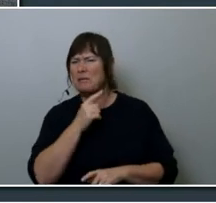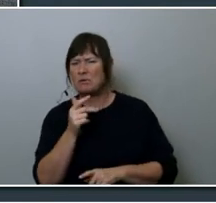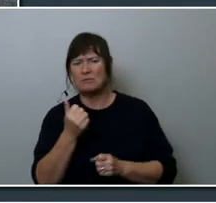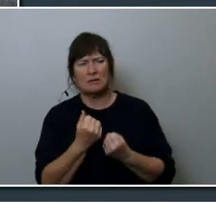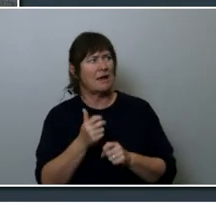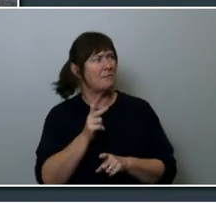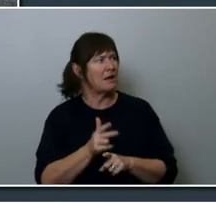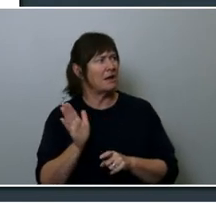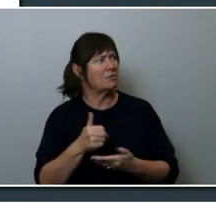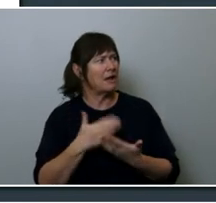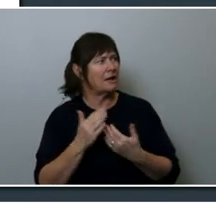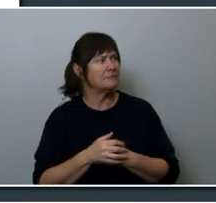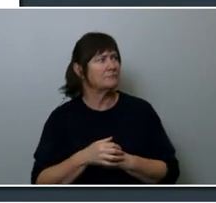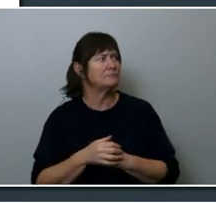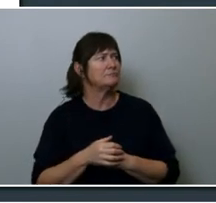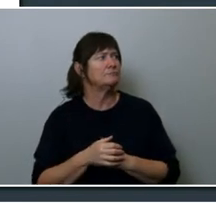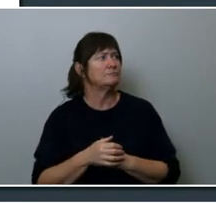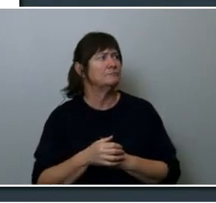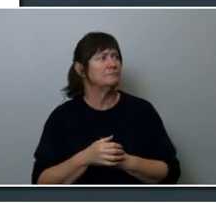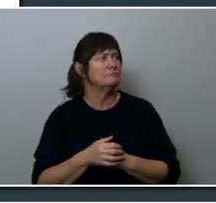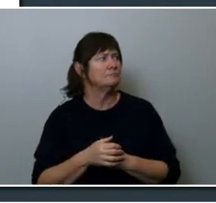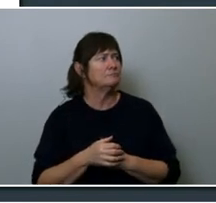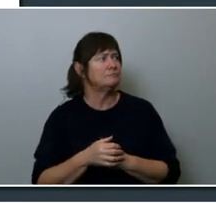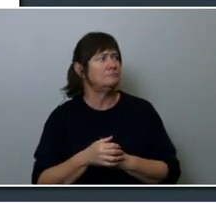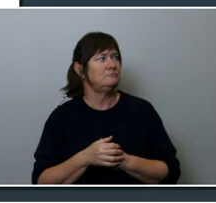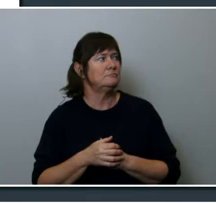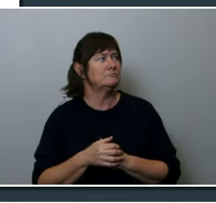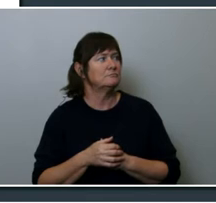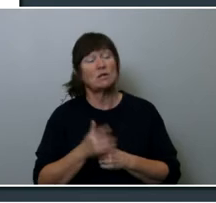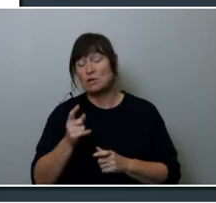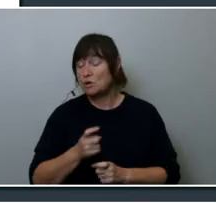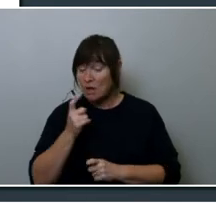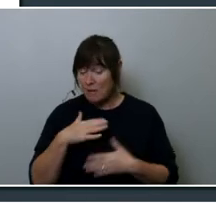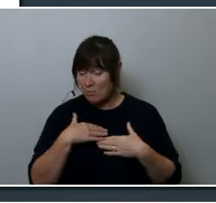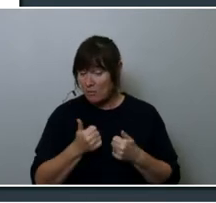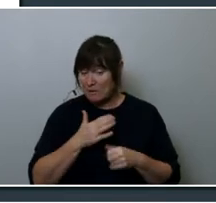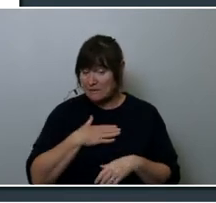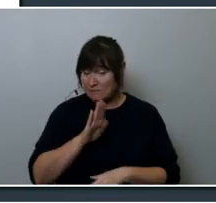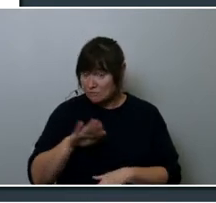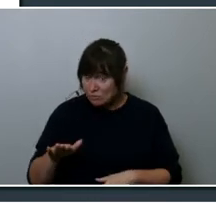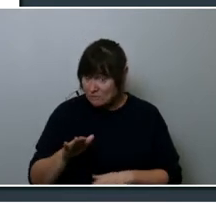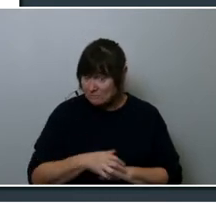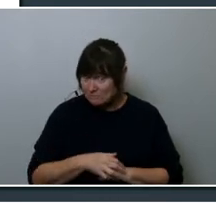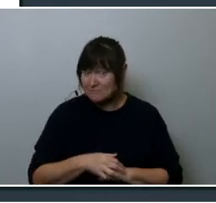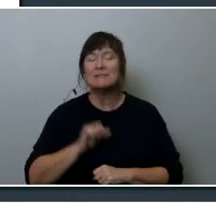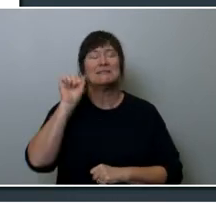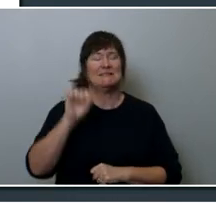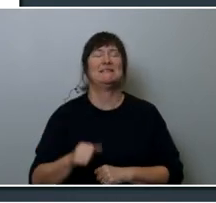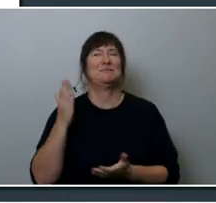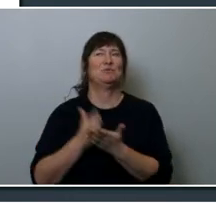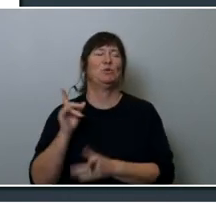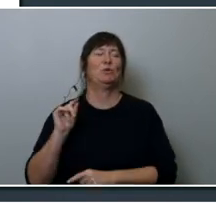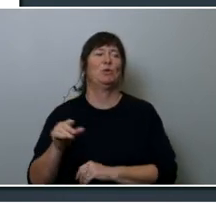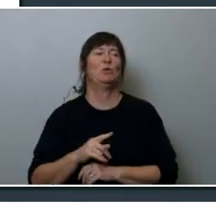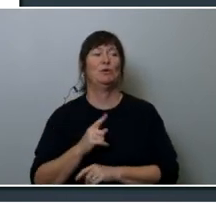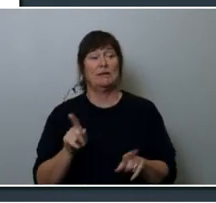we can see in those photos. So do you care about the well-being and safety of children? Oh, look, we're sure you do,